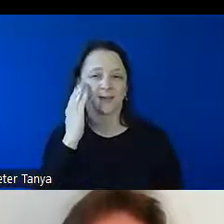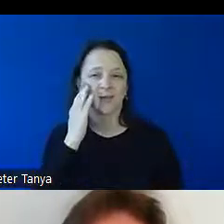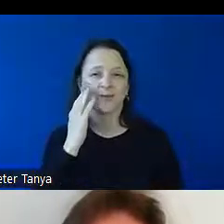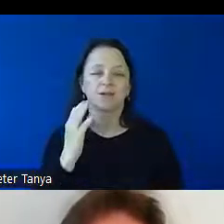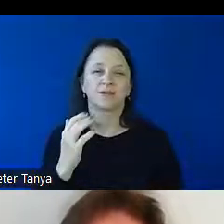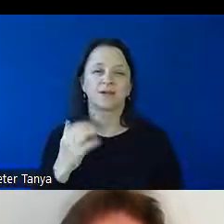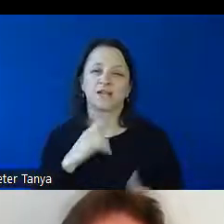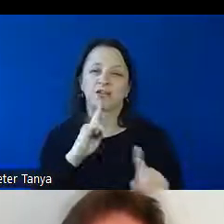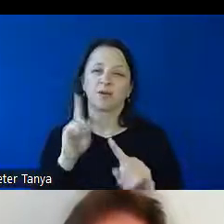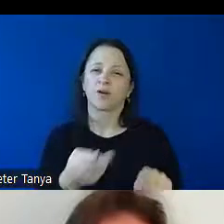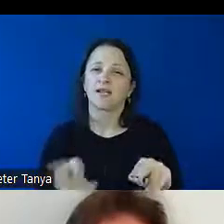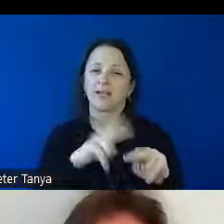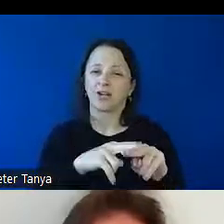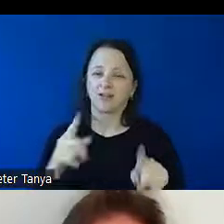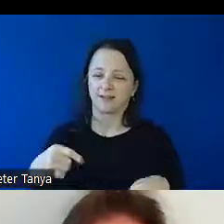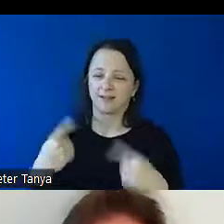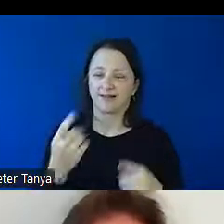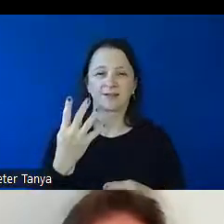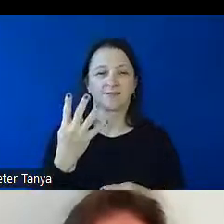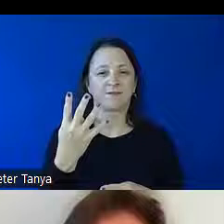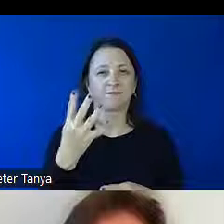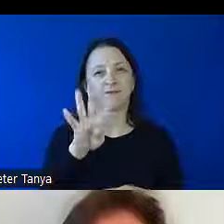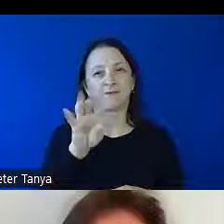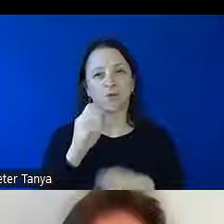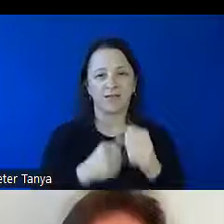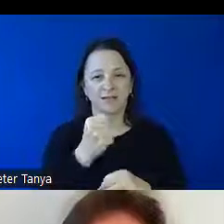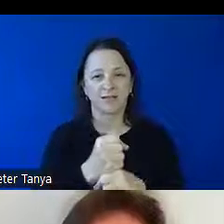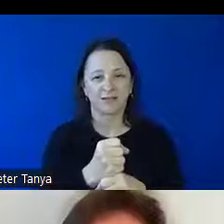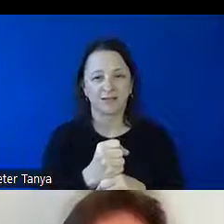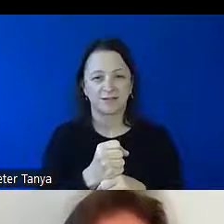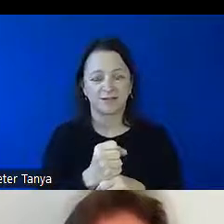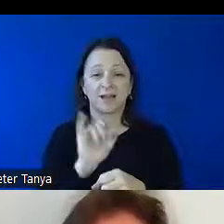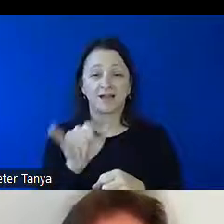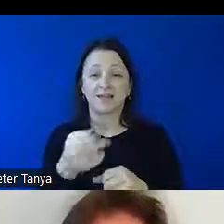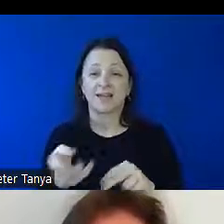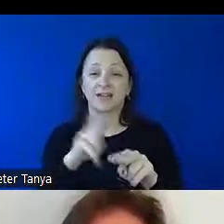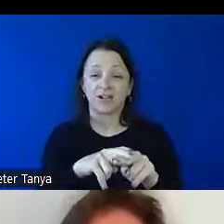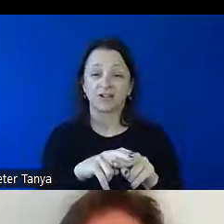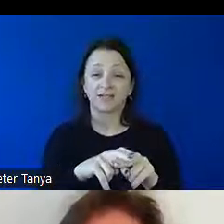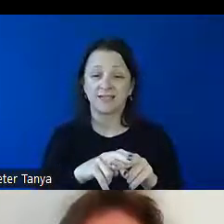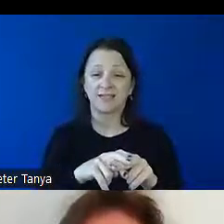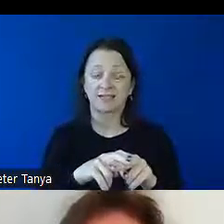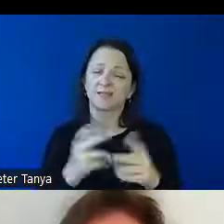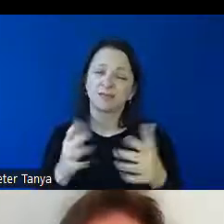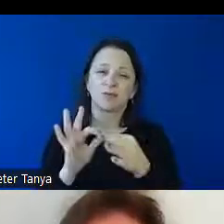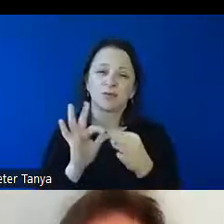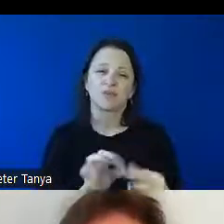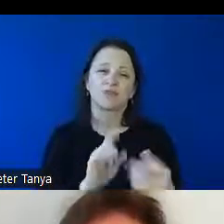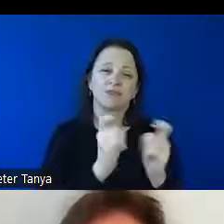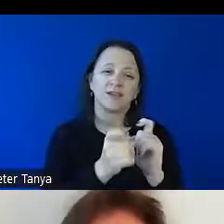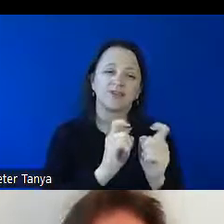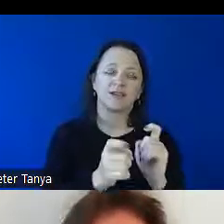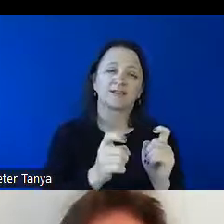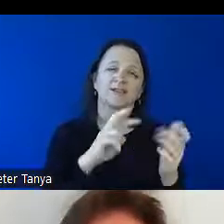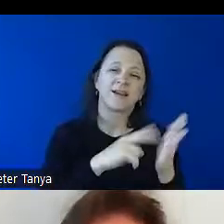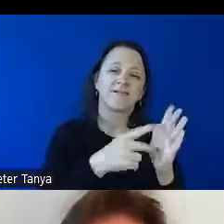a reported increase over the past 4 decades. And that increase in prevalence is somewhat related to changes in